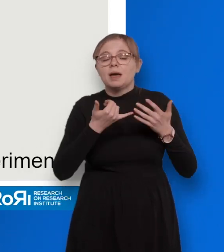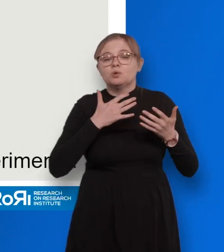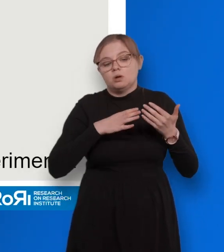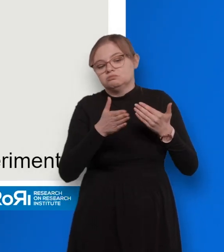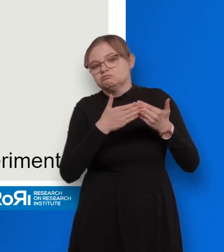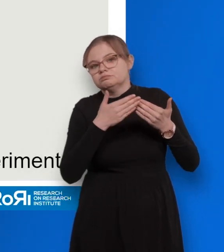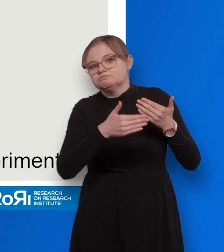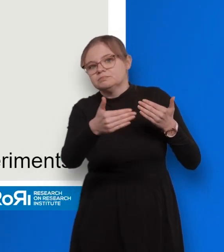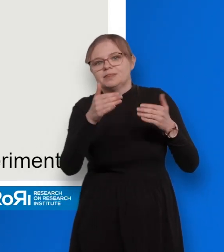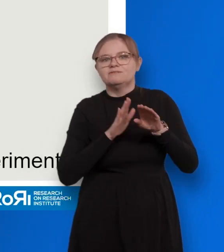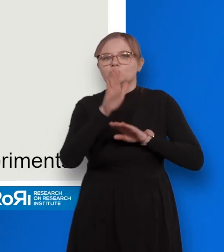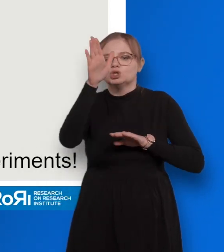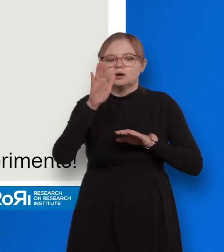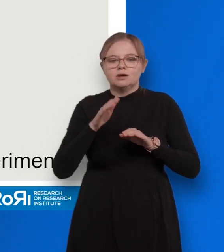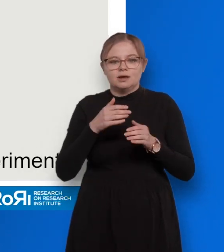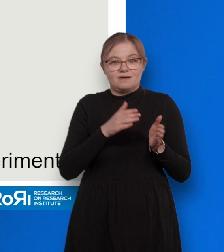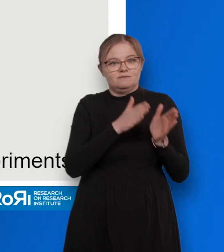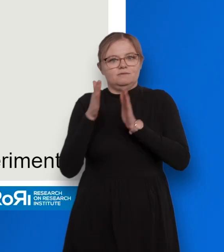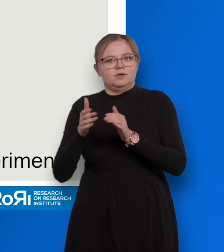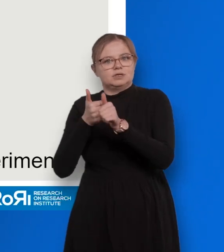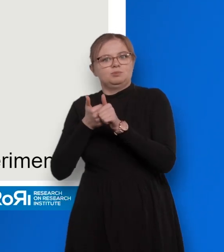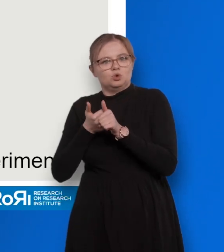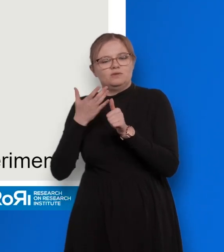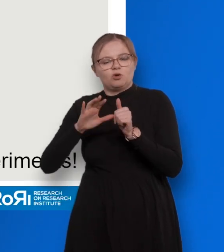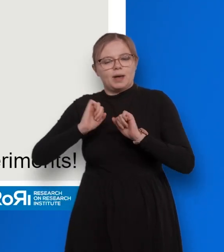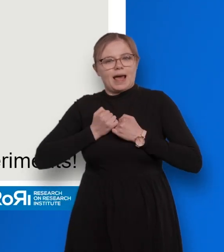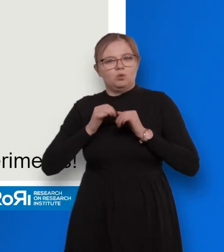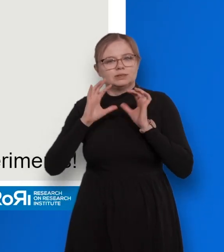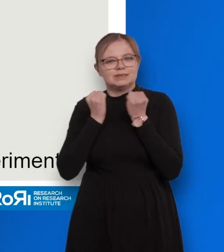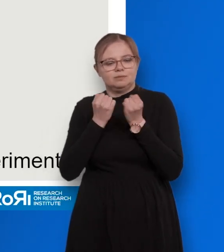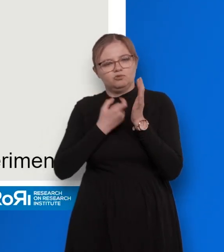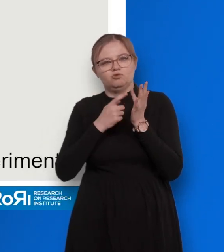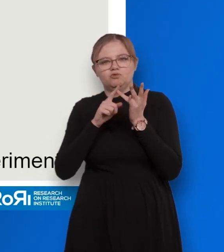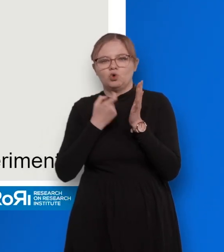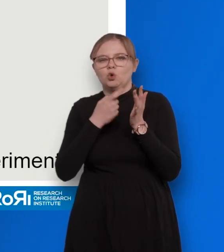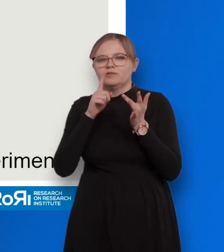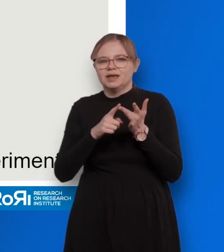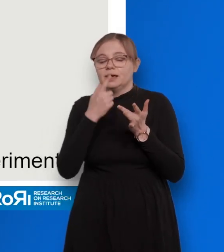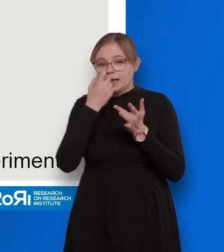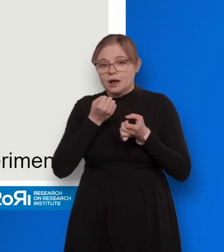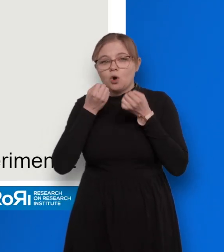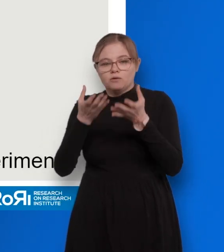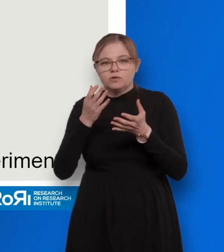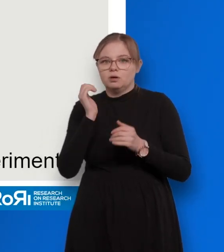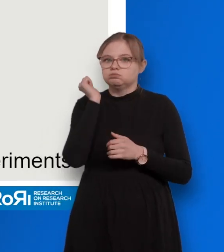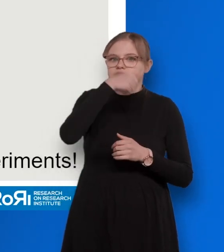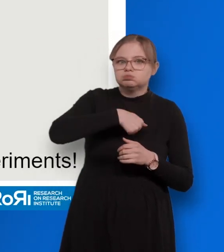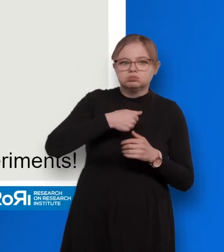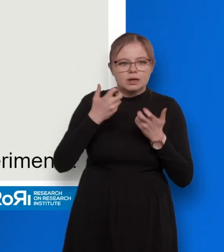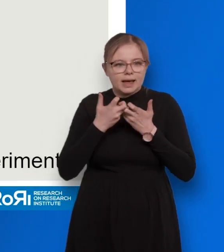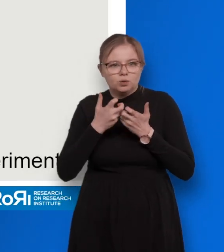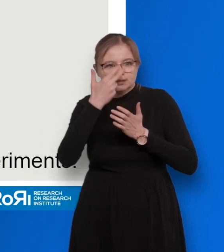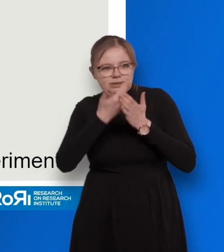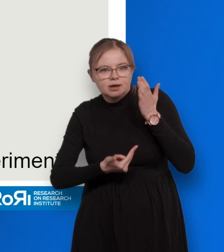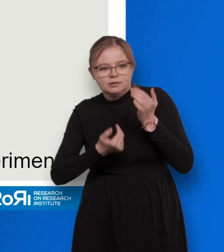do. We have support available from within the RORI team, where we can offer technical kind of expertise on design